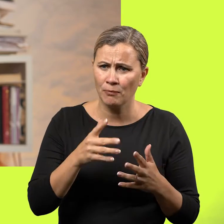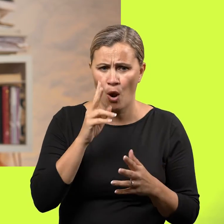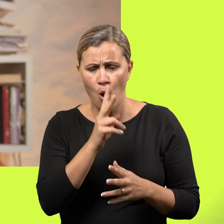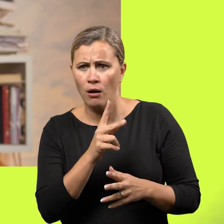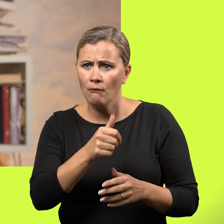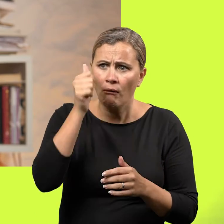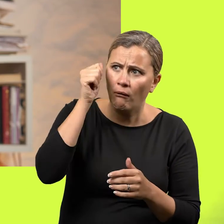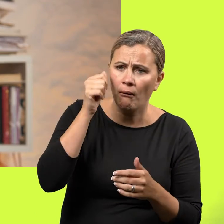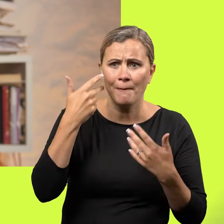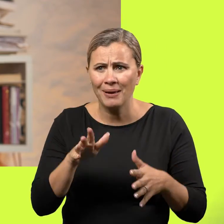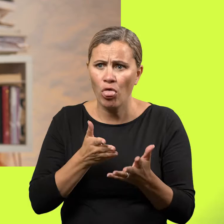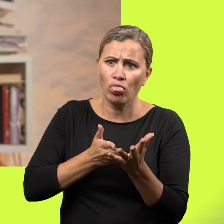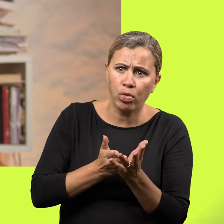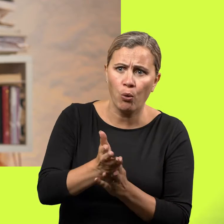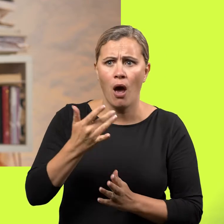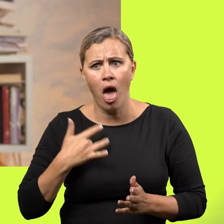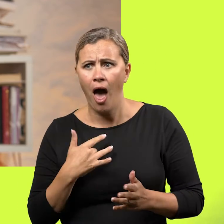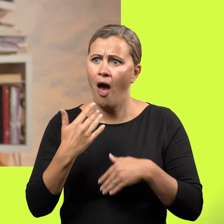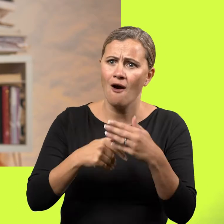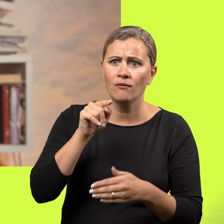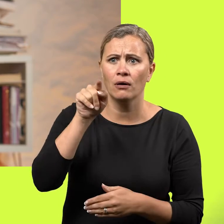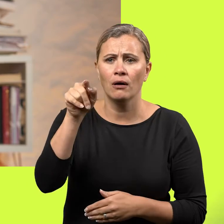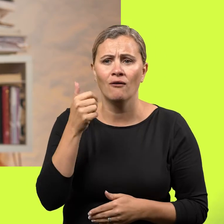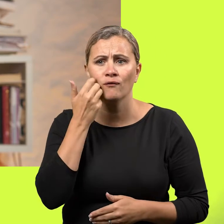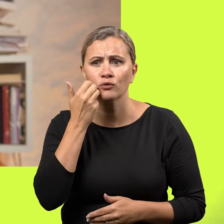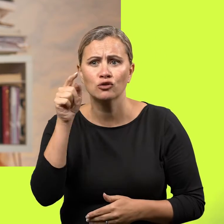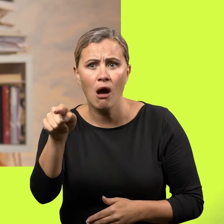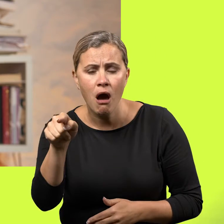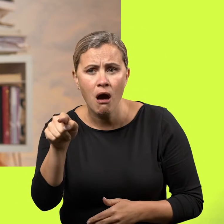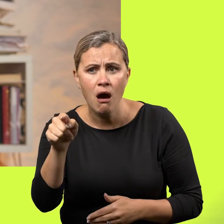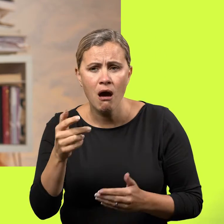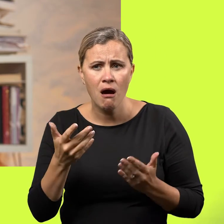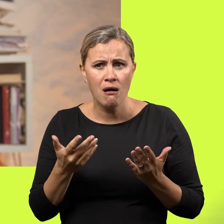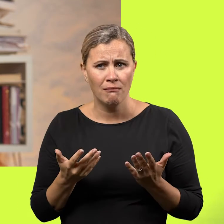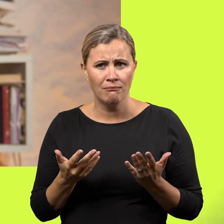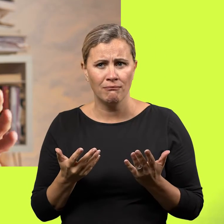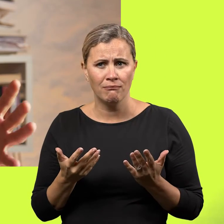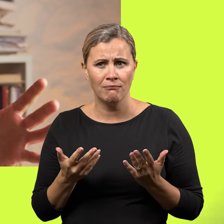informed, lived experience of the future.